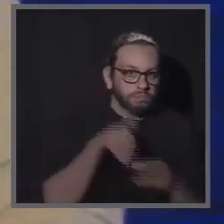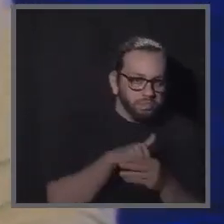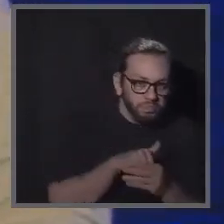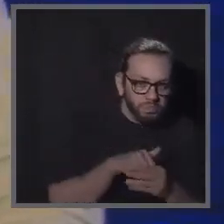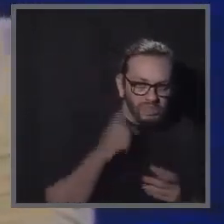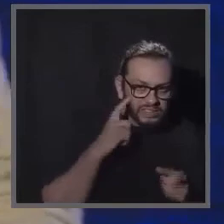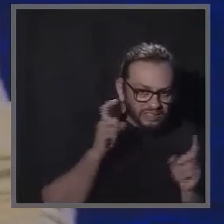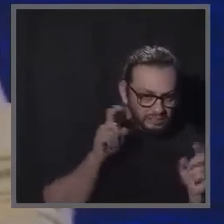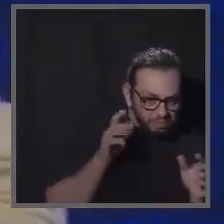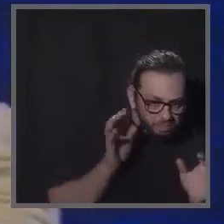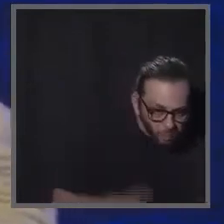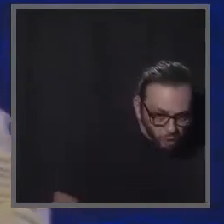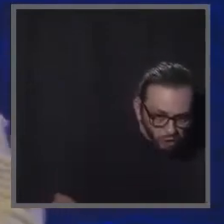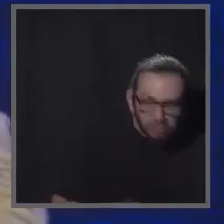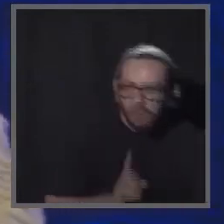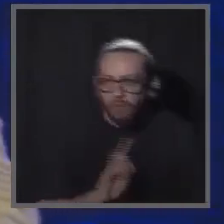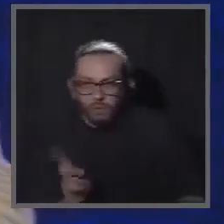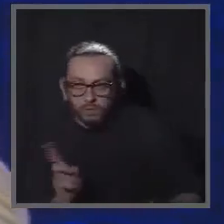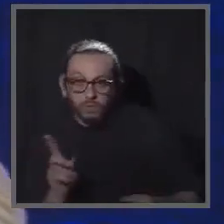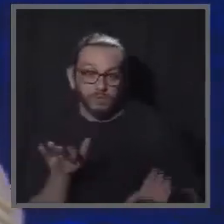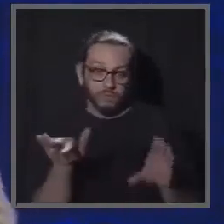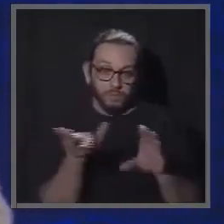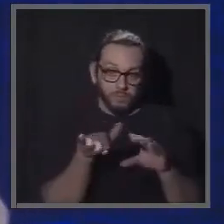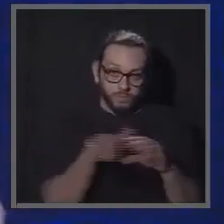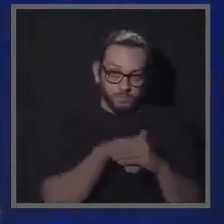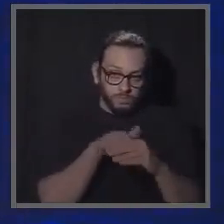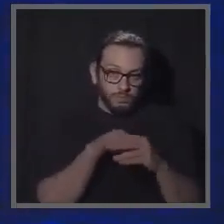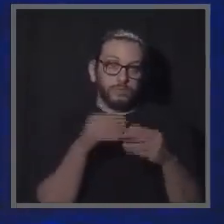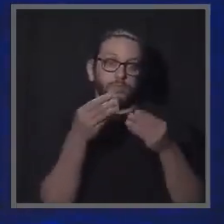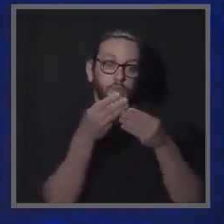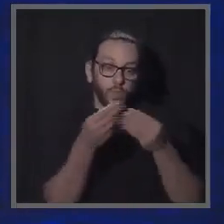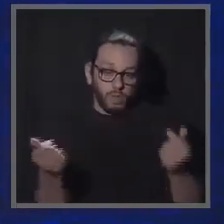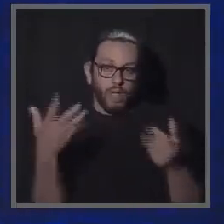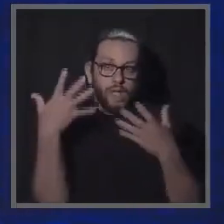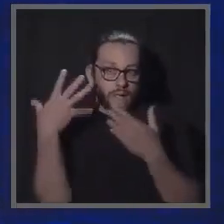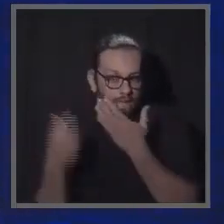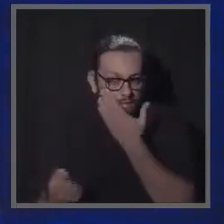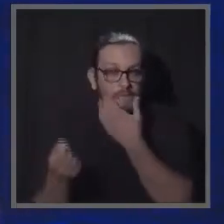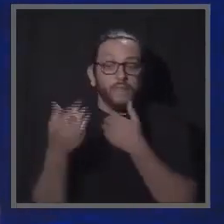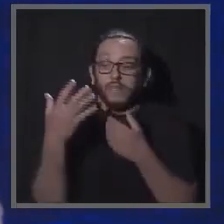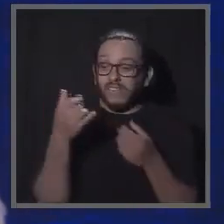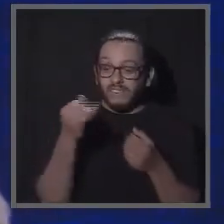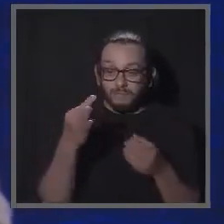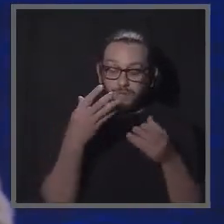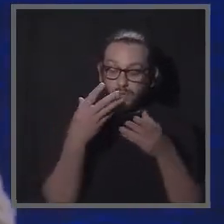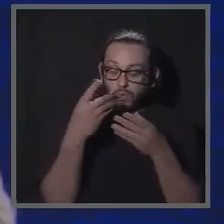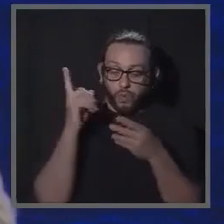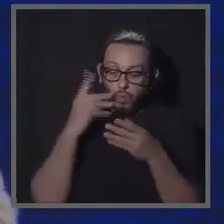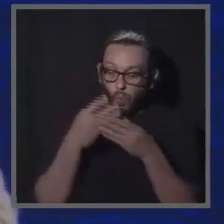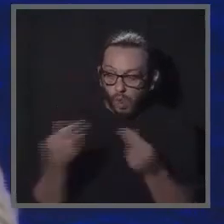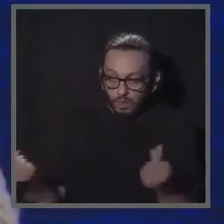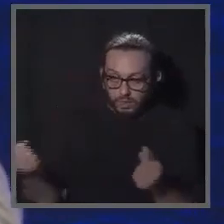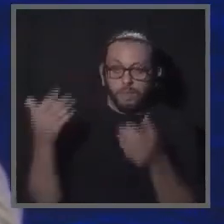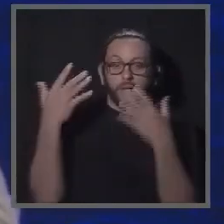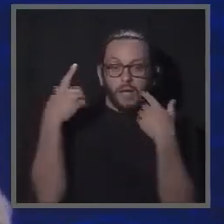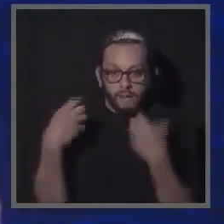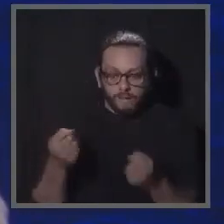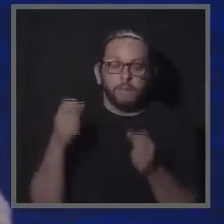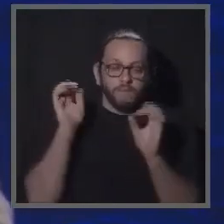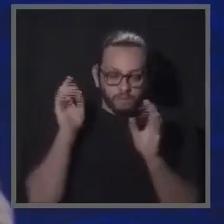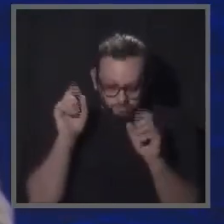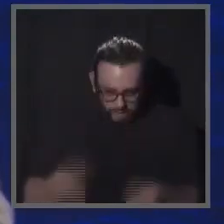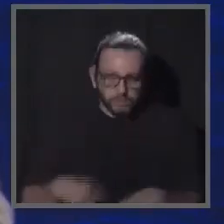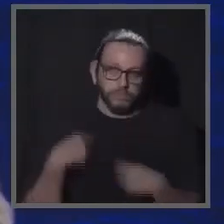participation is worthwhile. And participation is worthwhile when there is quality. It's not just for the sake of being involved in